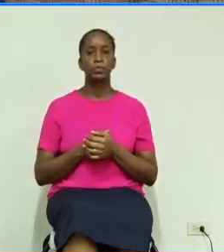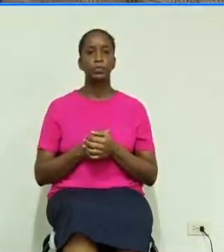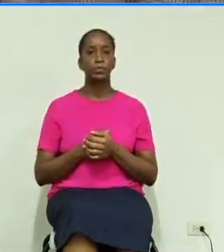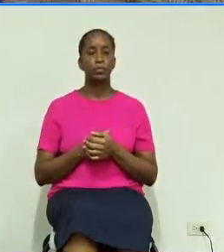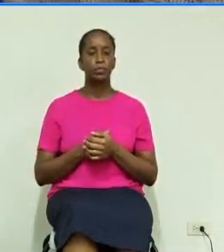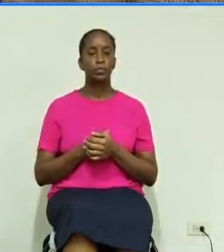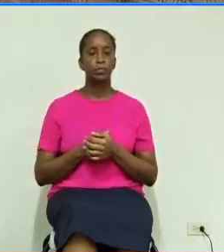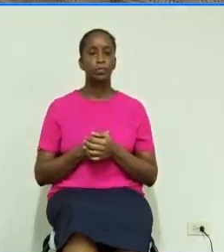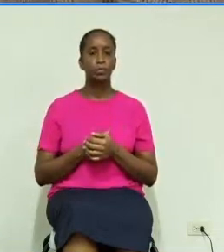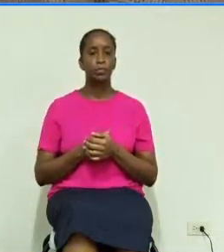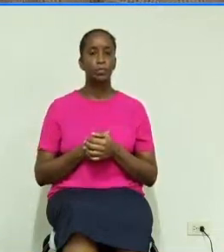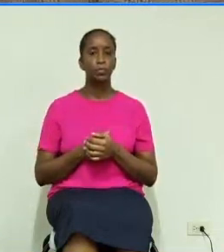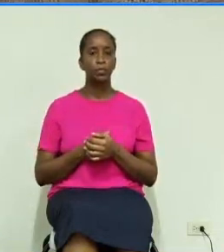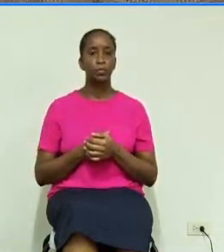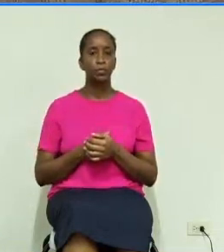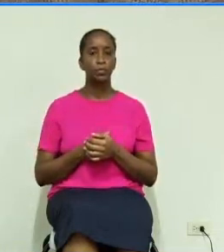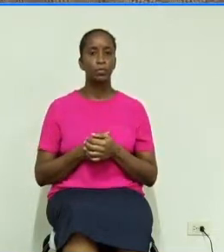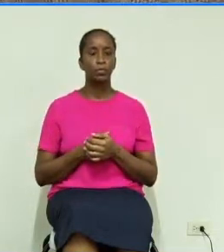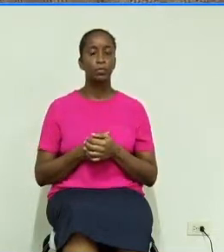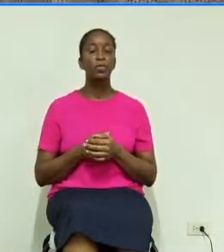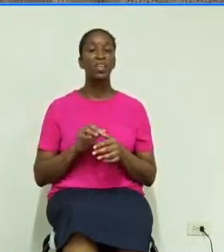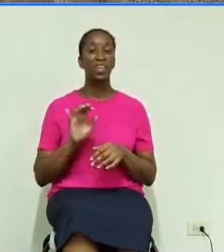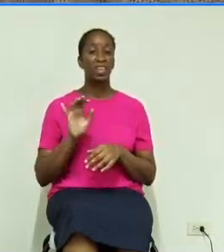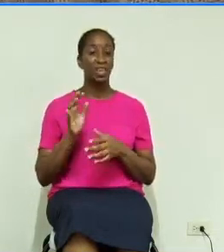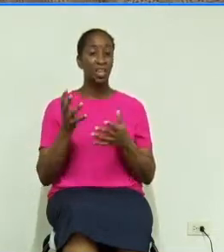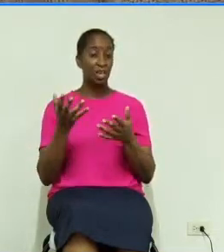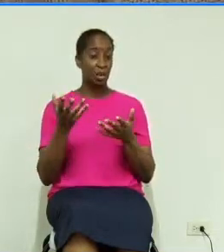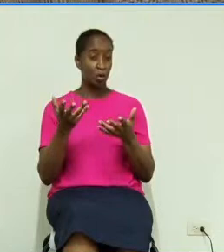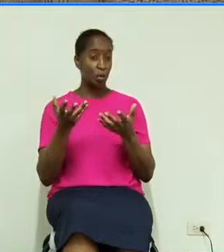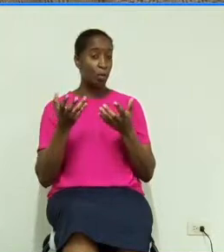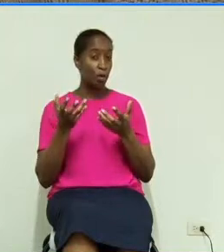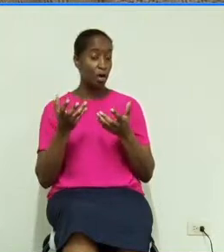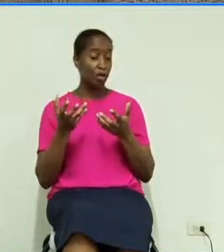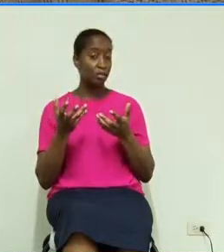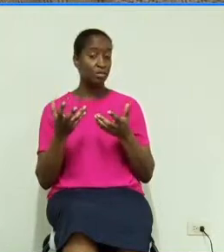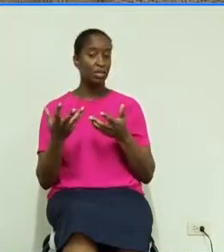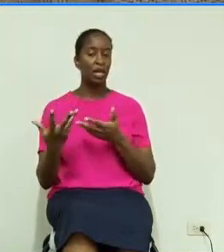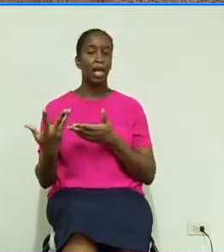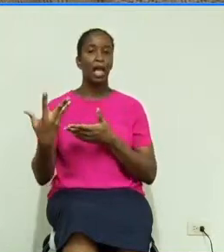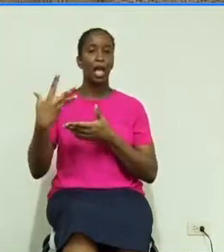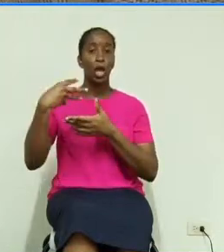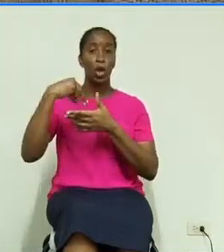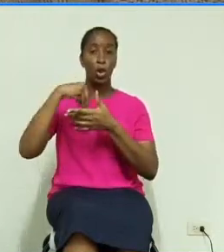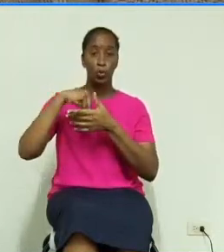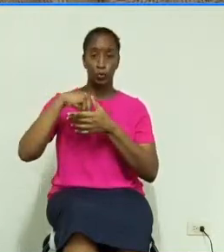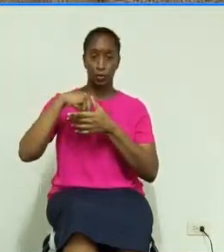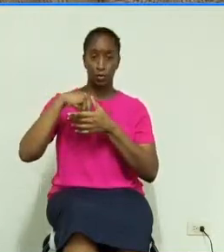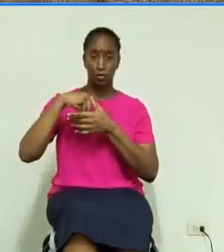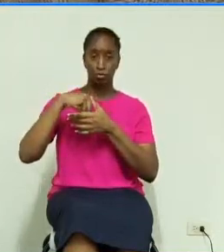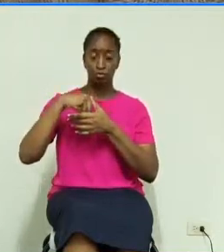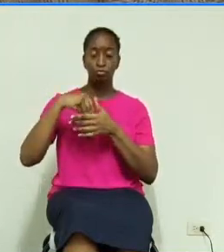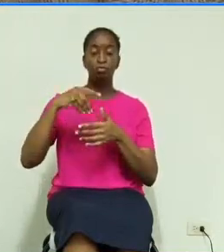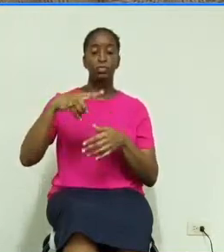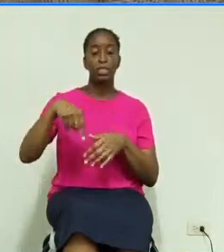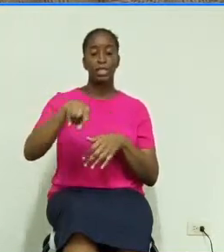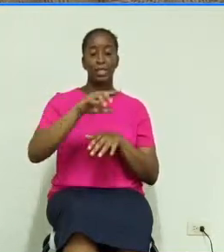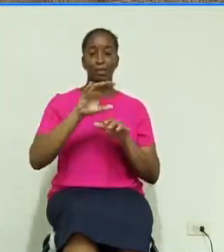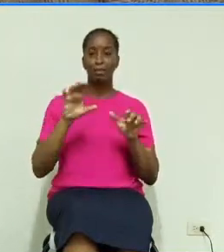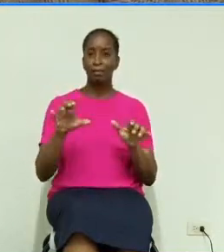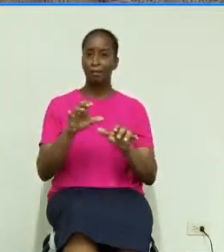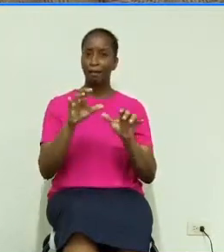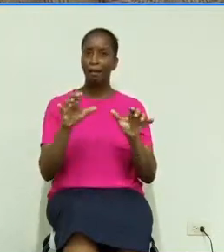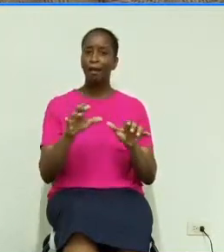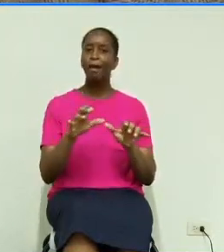are inclusive and accountable, and they deliver sustainable development to all.